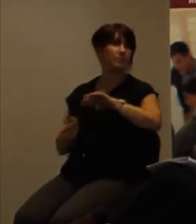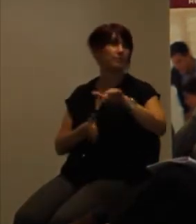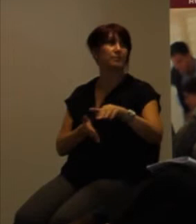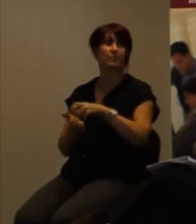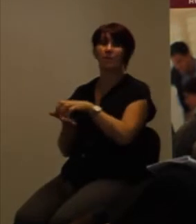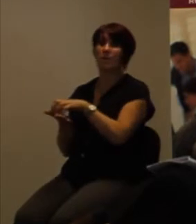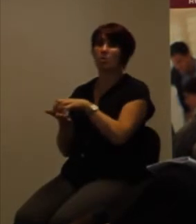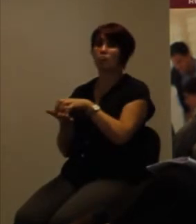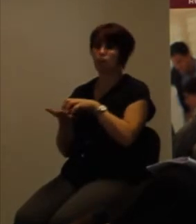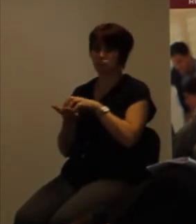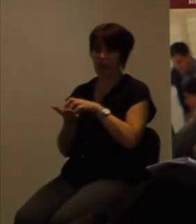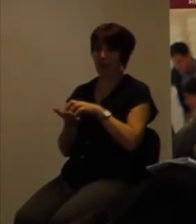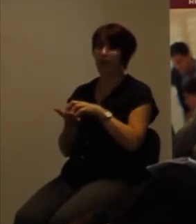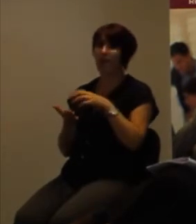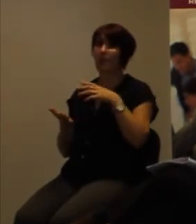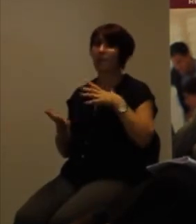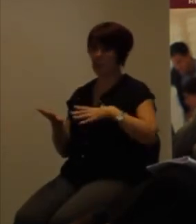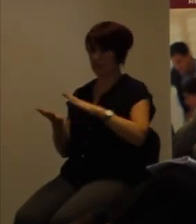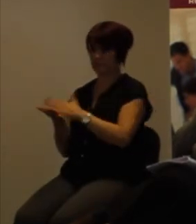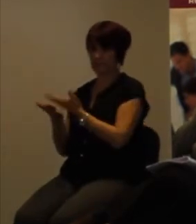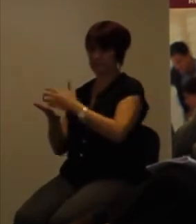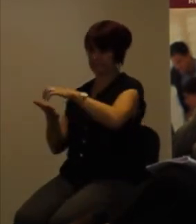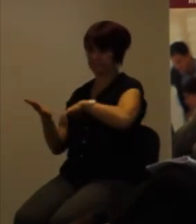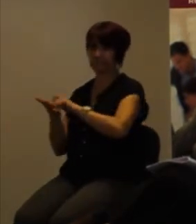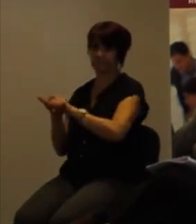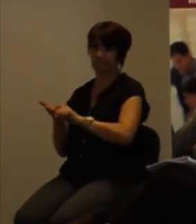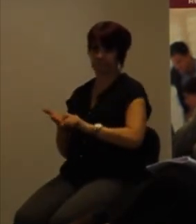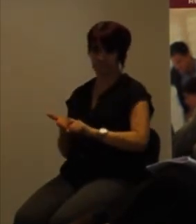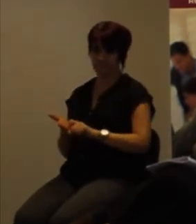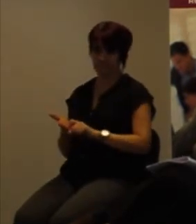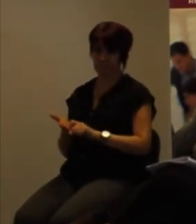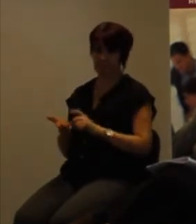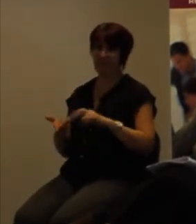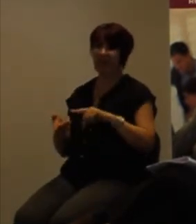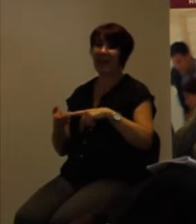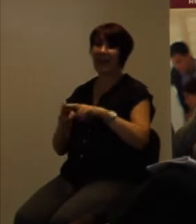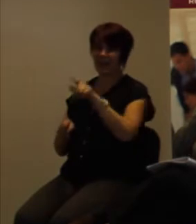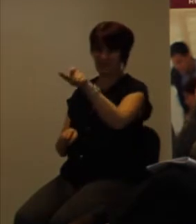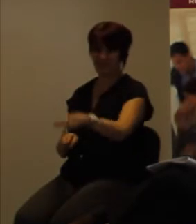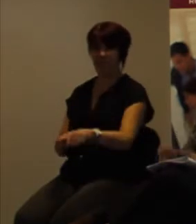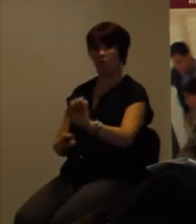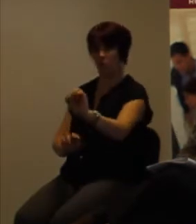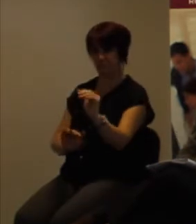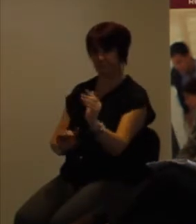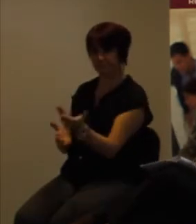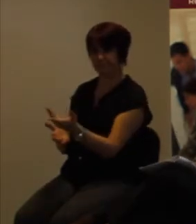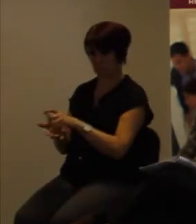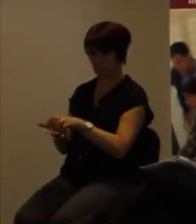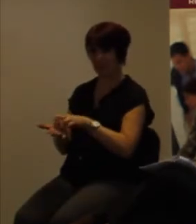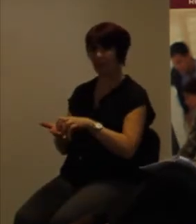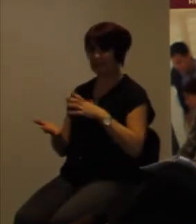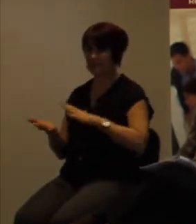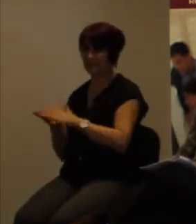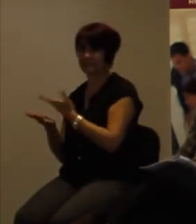Similarly, we need to have an authenticated written translation if the learner's providing evidence in Braille.